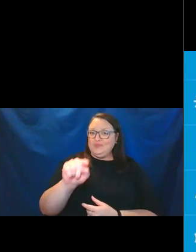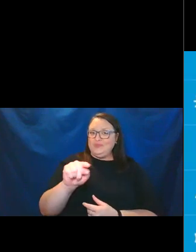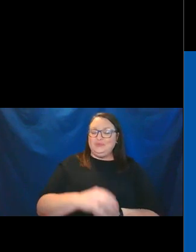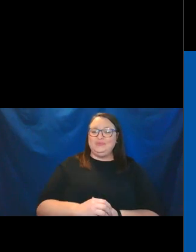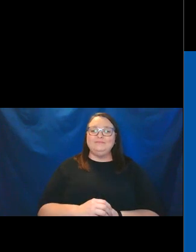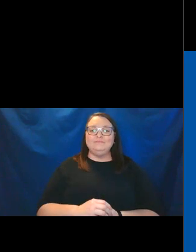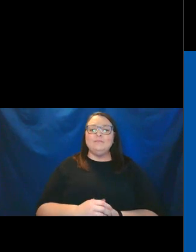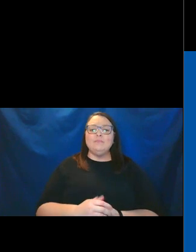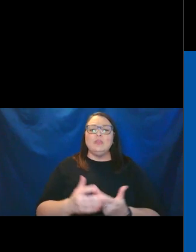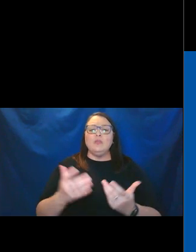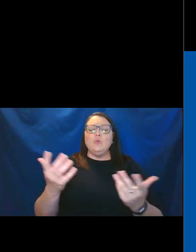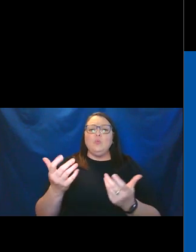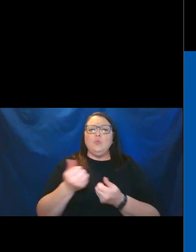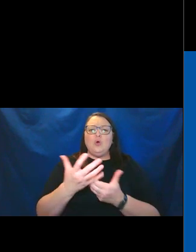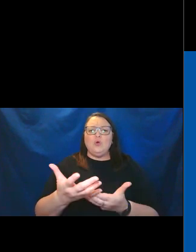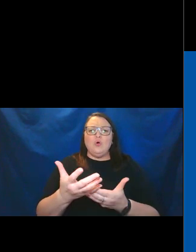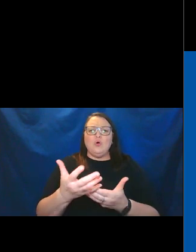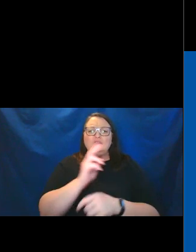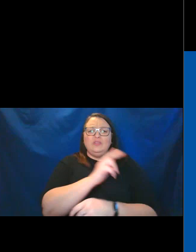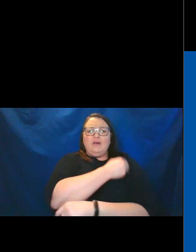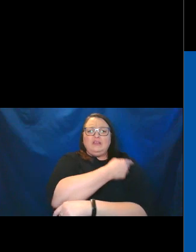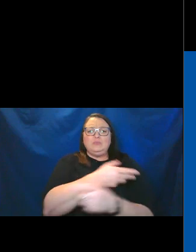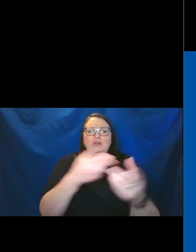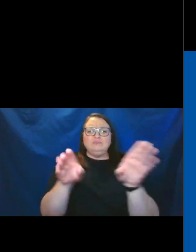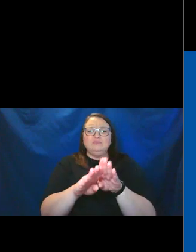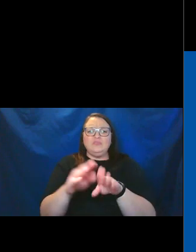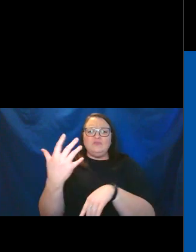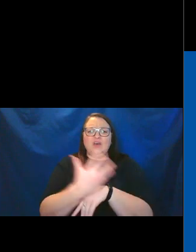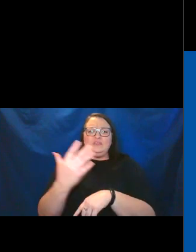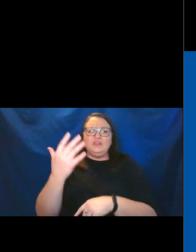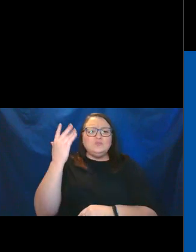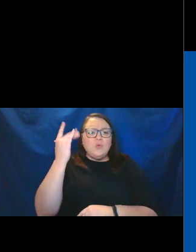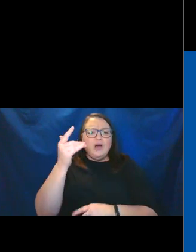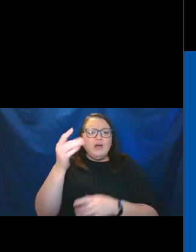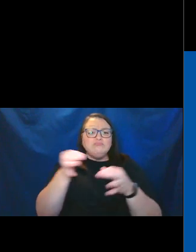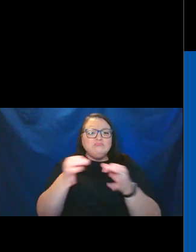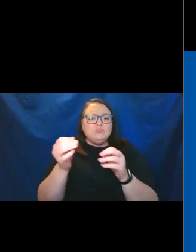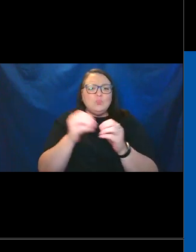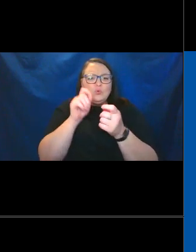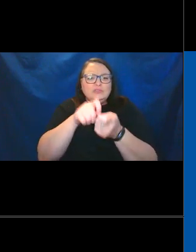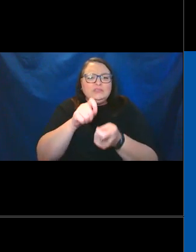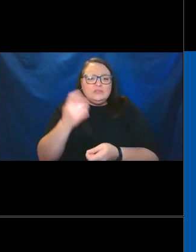What prompted the closure of the hospital for those 5 days? Could you go give us a little bit more details?